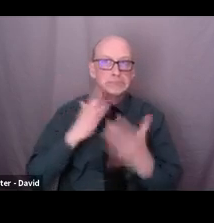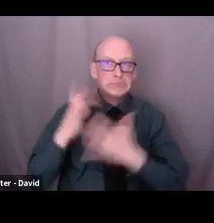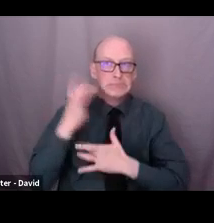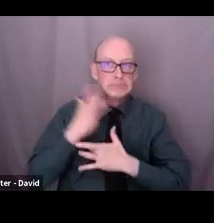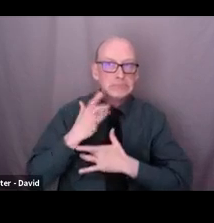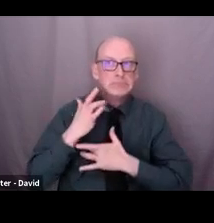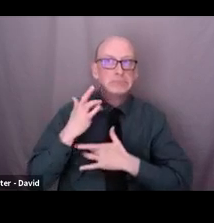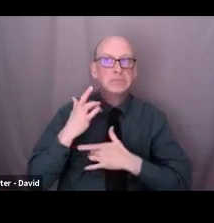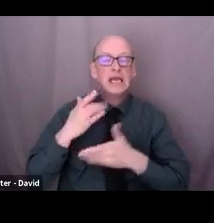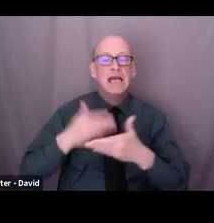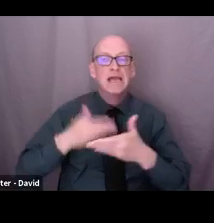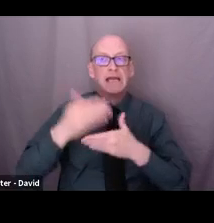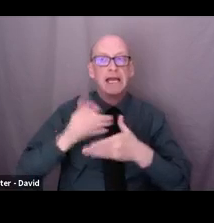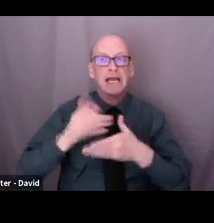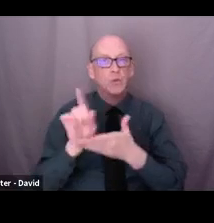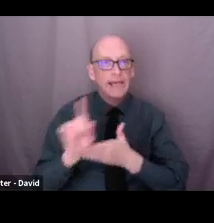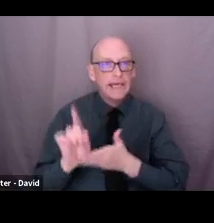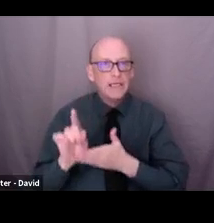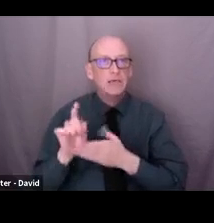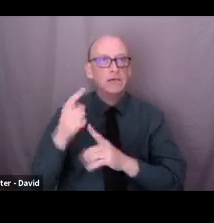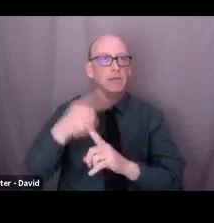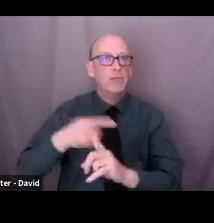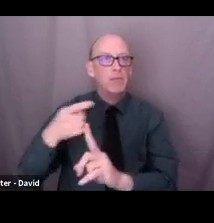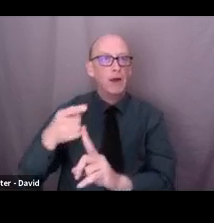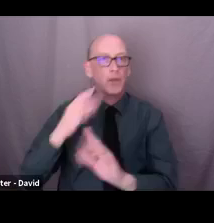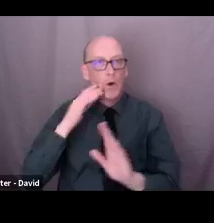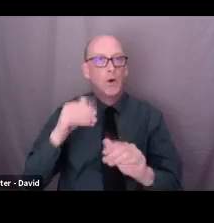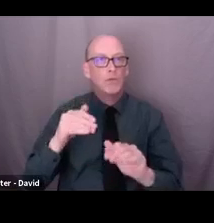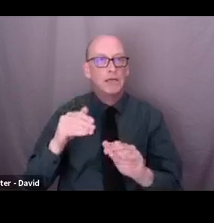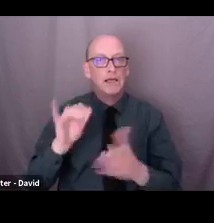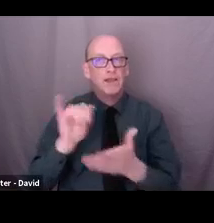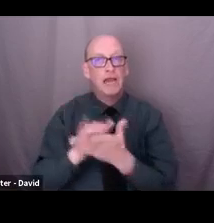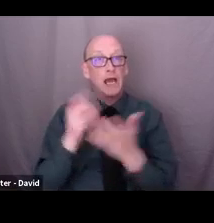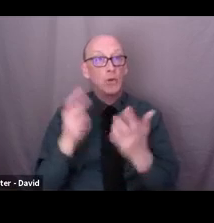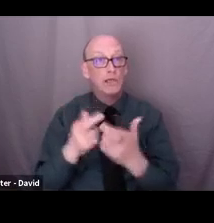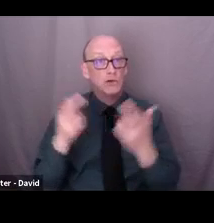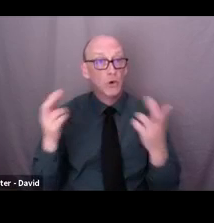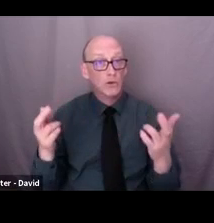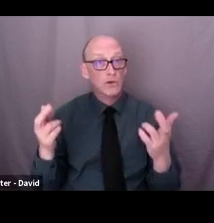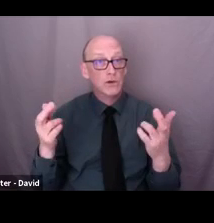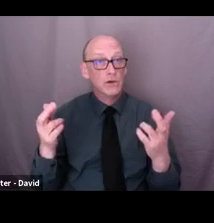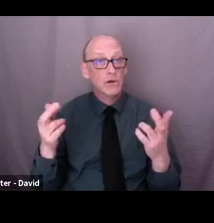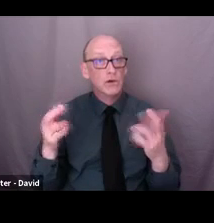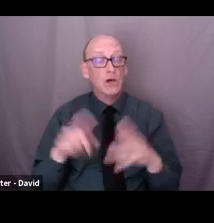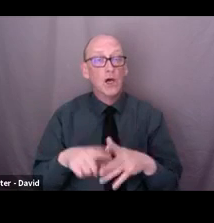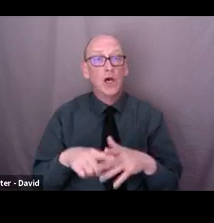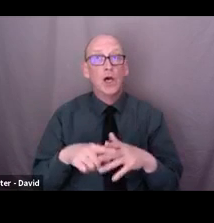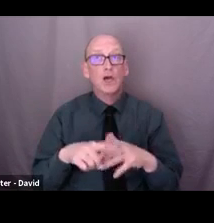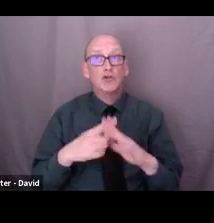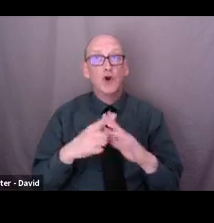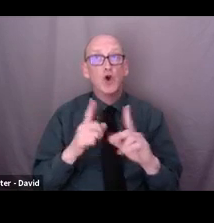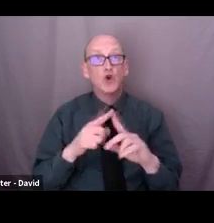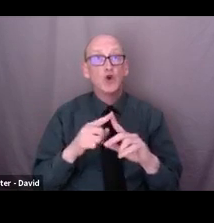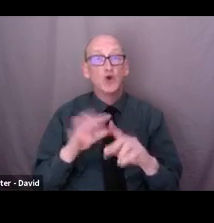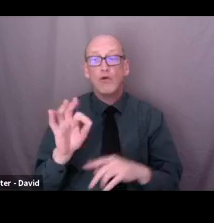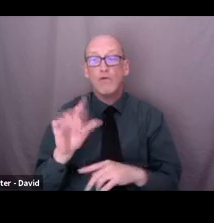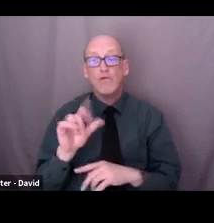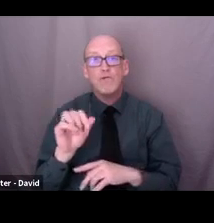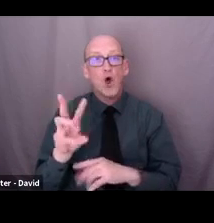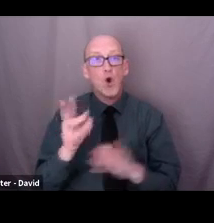months, we'll be able to hopefully have that resource chain and flow